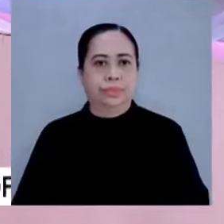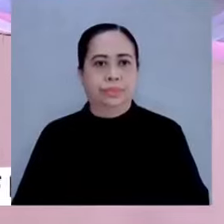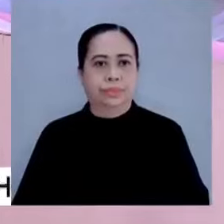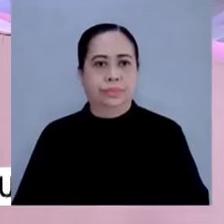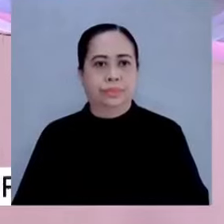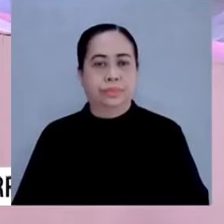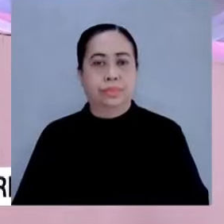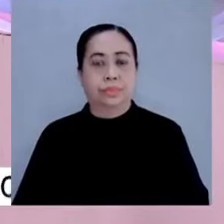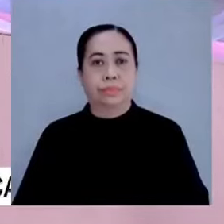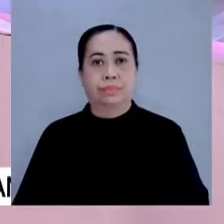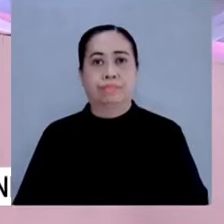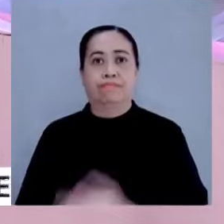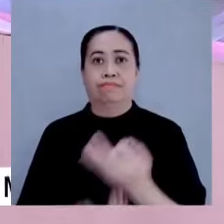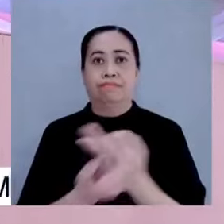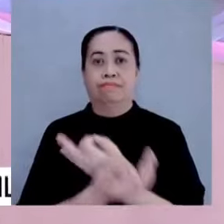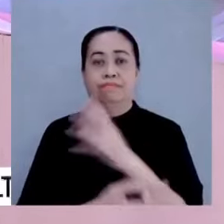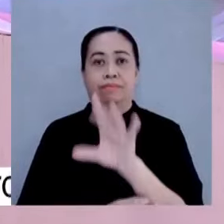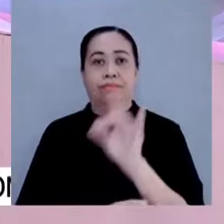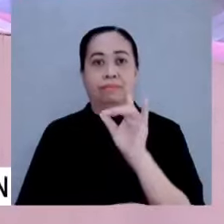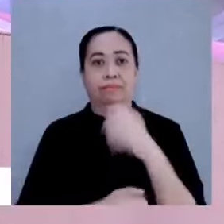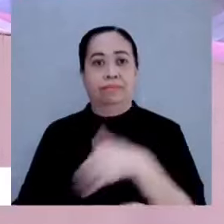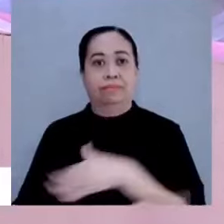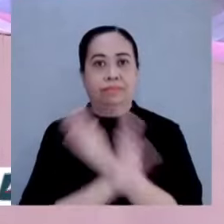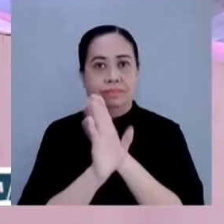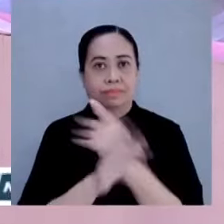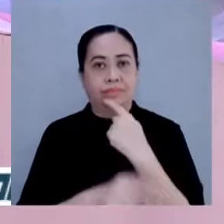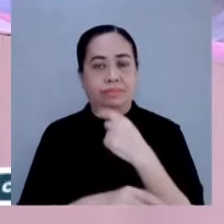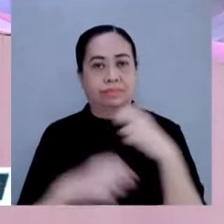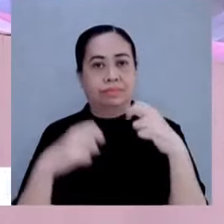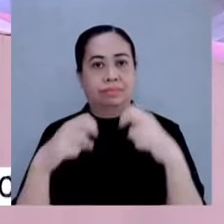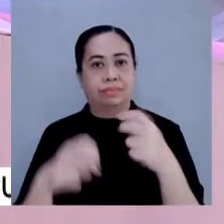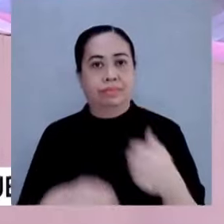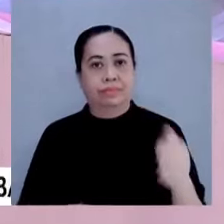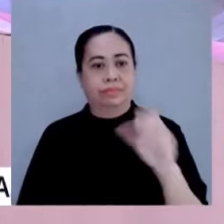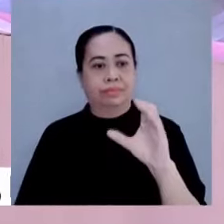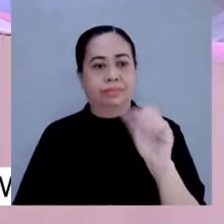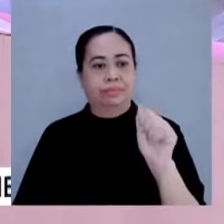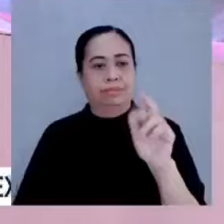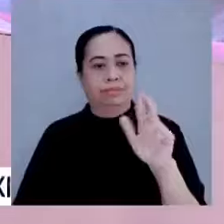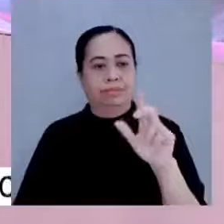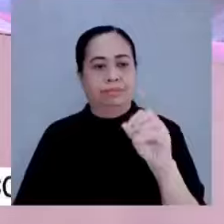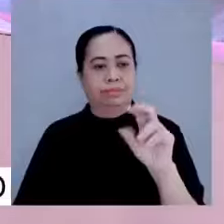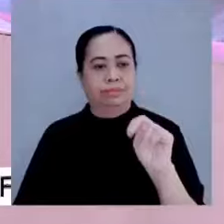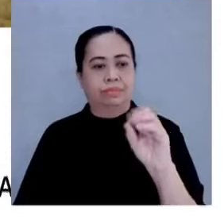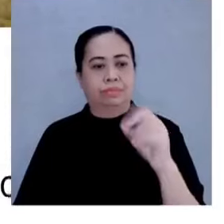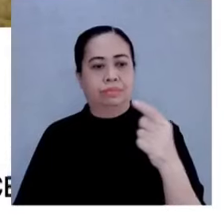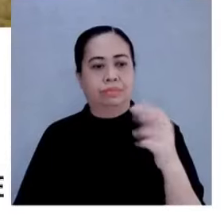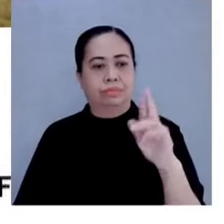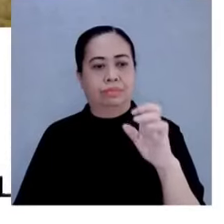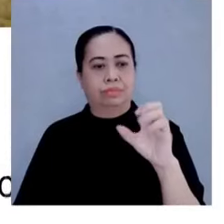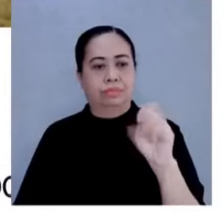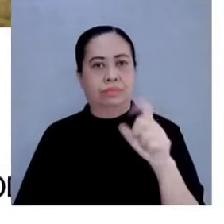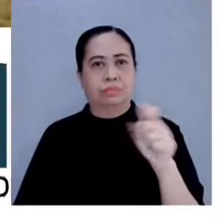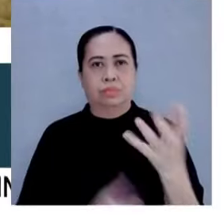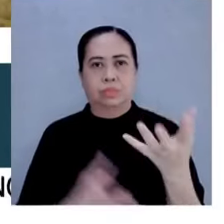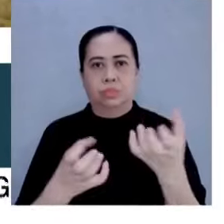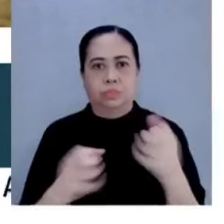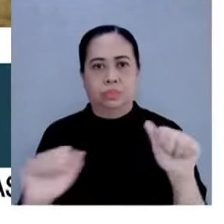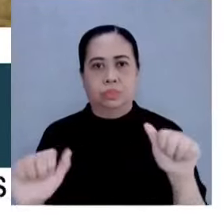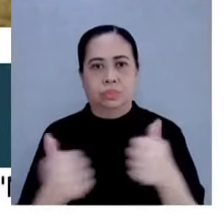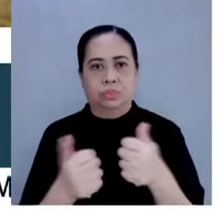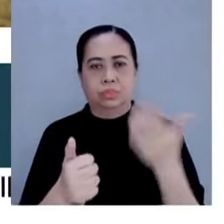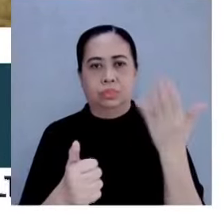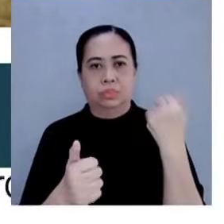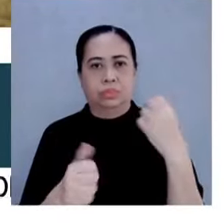A fresh choice for Davaoenos, that's how former Cabinet Secretary Carlo Nograles described himself as he seeks to challenge his former